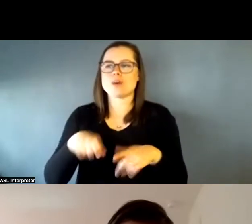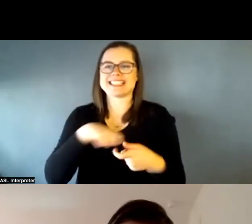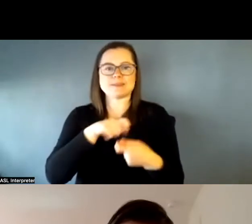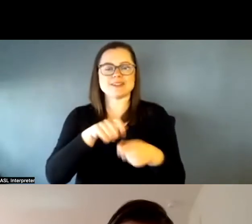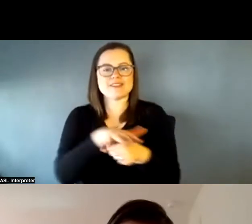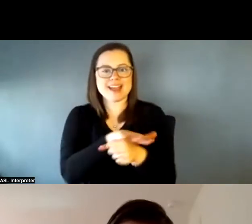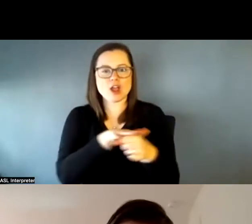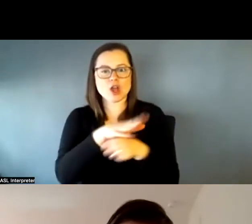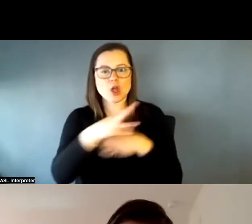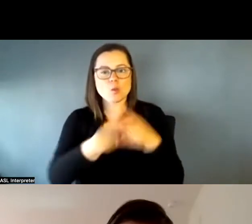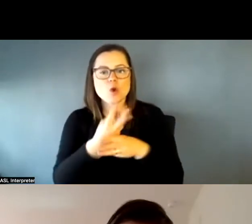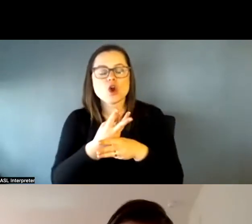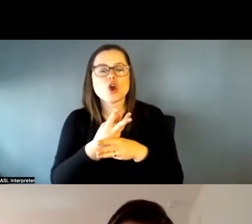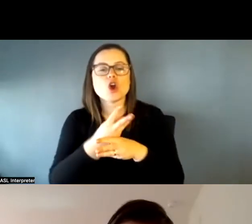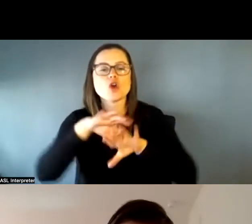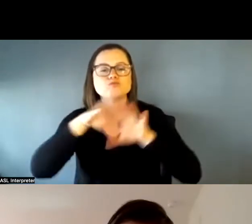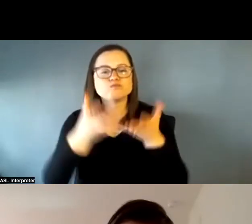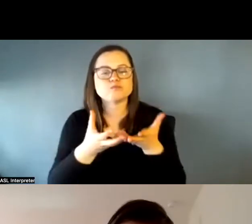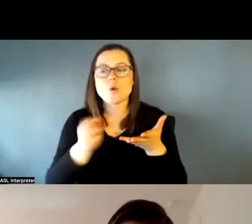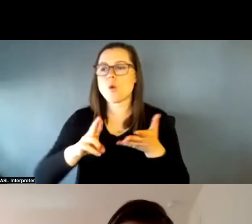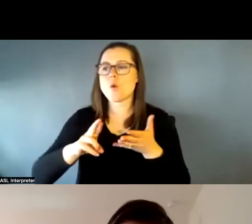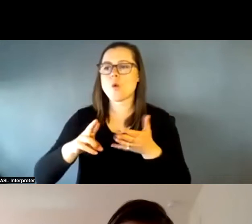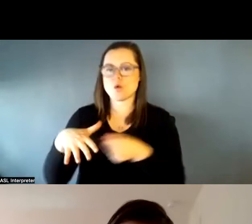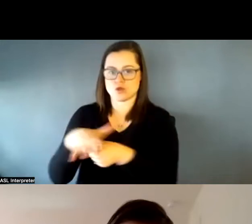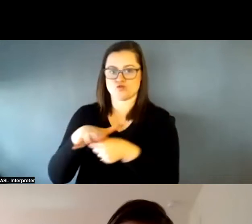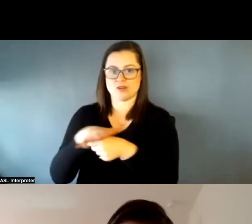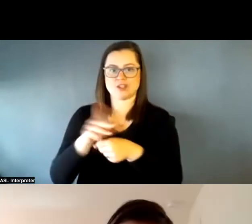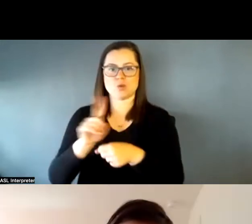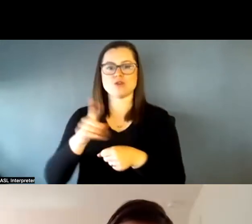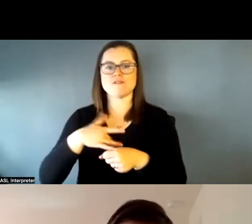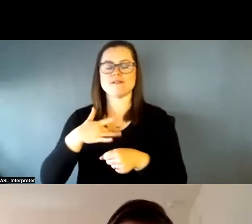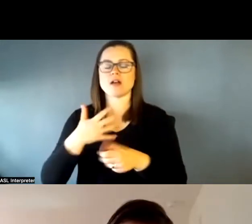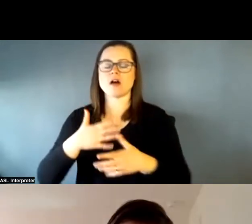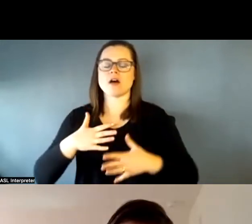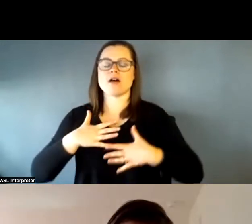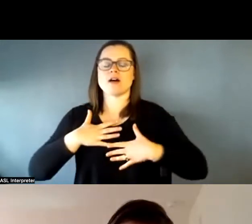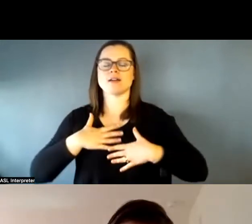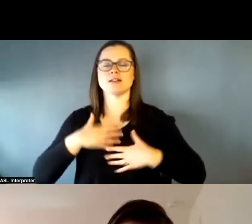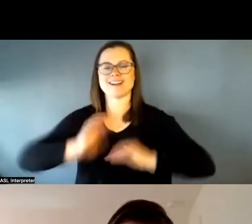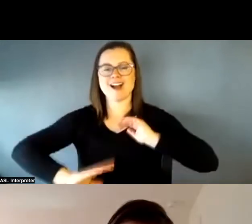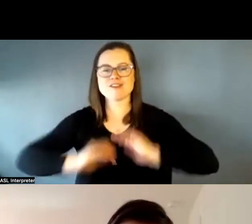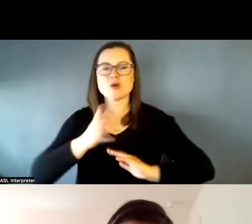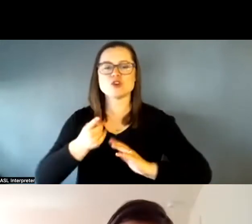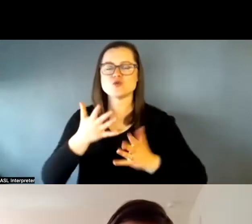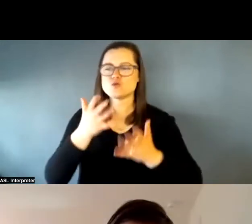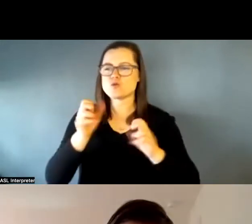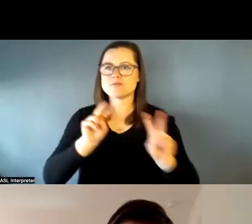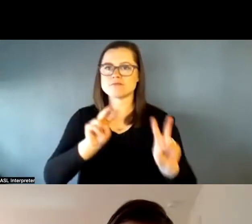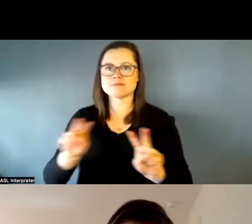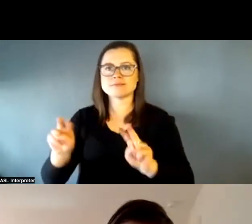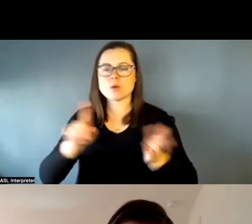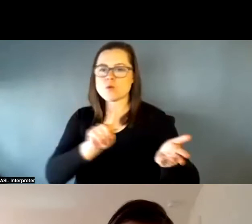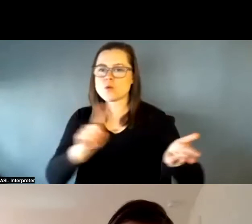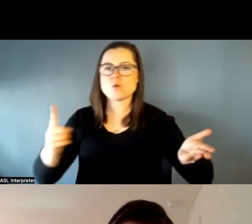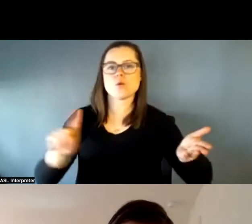of the world or of the region that you're comfortable with or that you want to move through. So what is the activity like? I